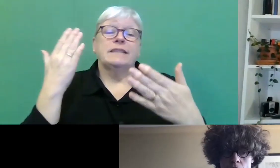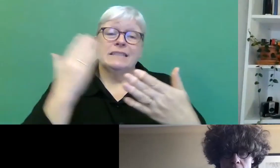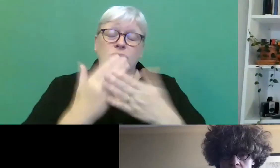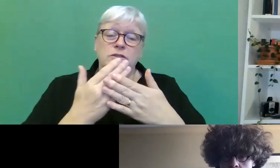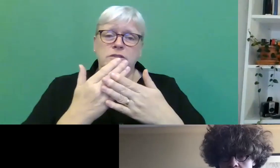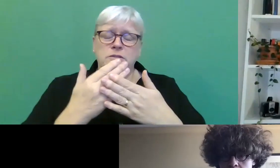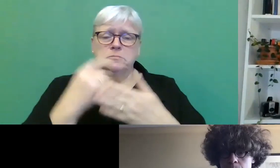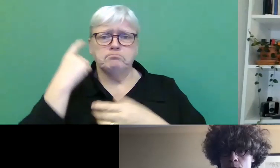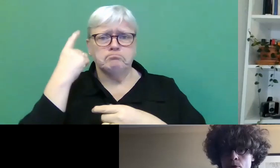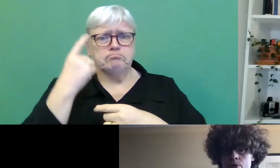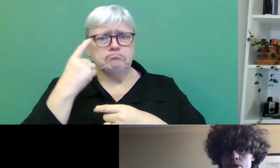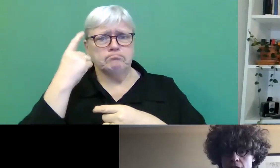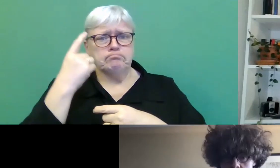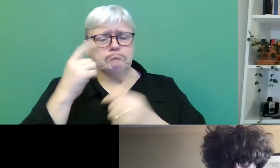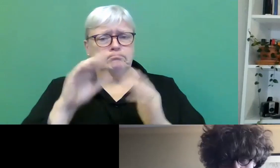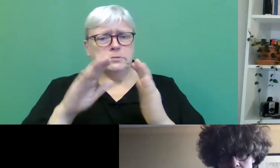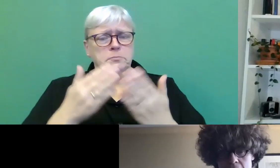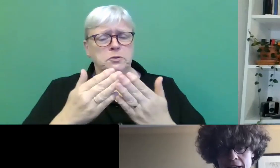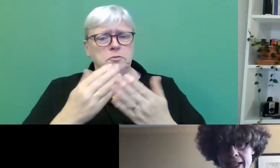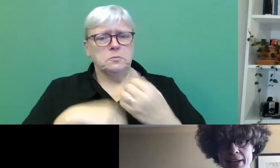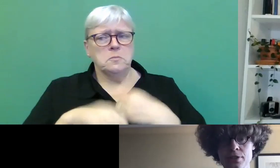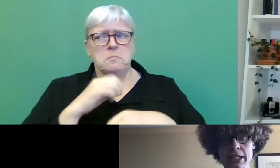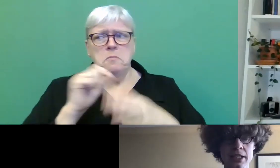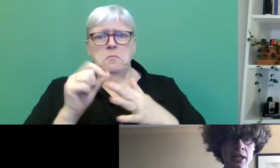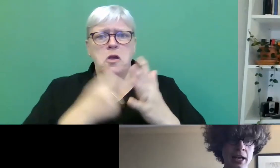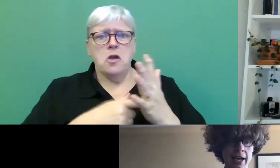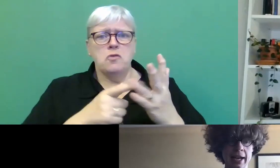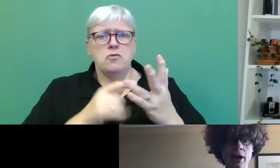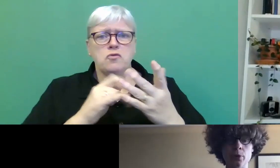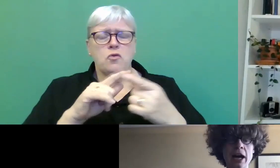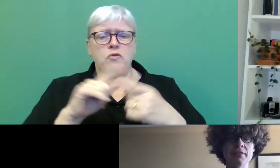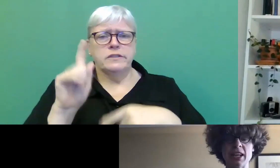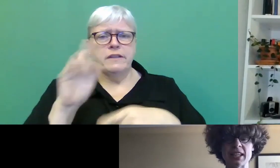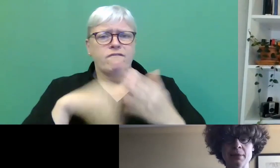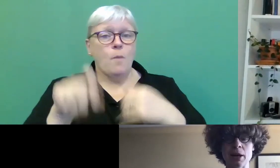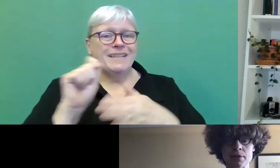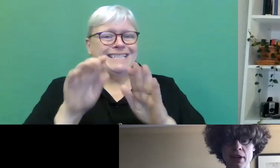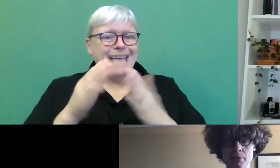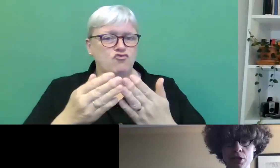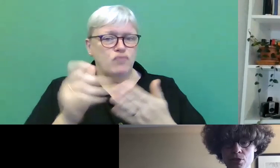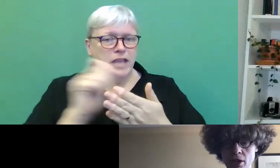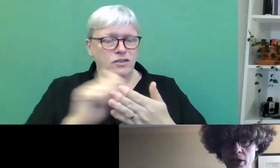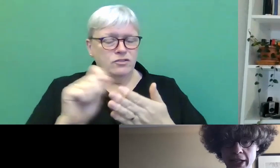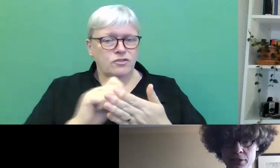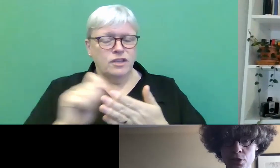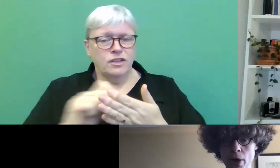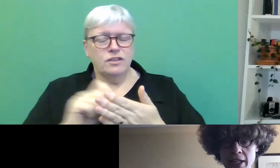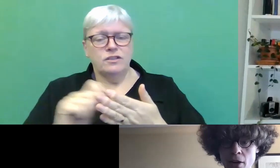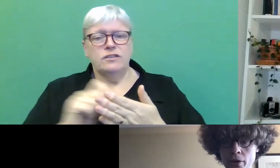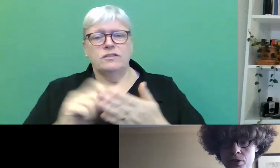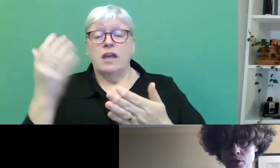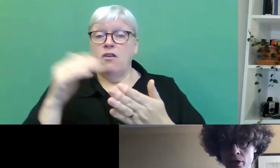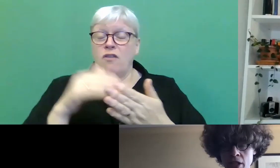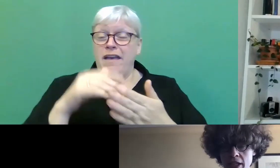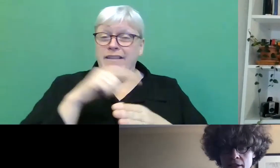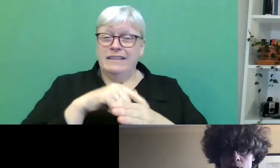book started coming out in prose, started coming out of diary entries. It arrived at a time that I was very much struggling to write